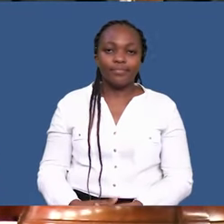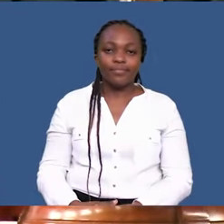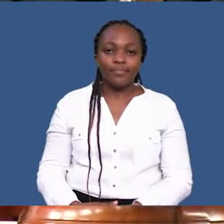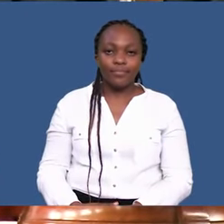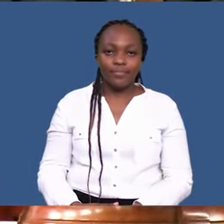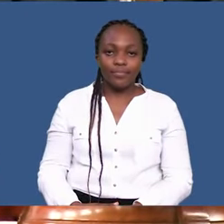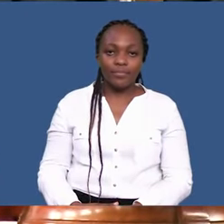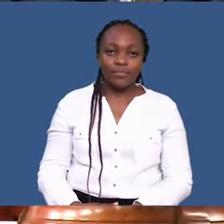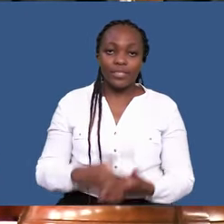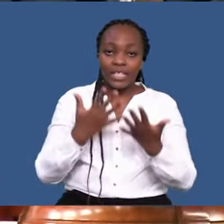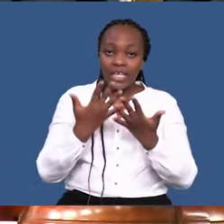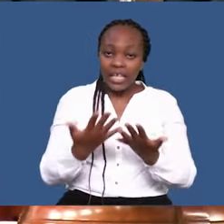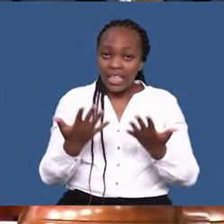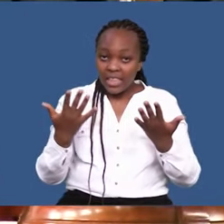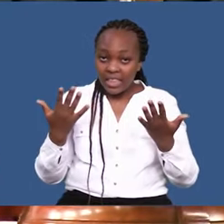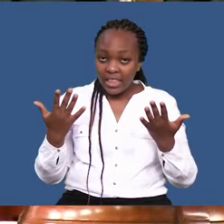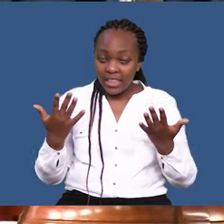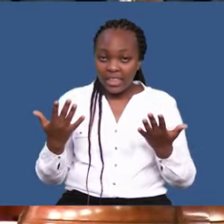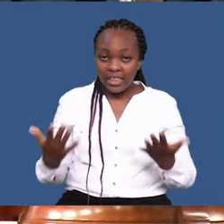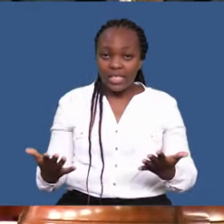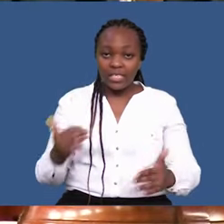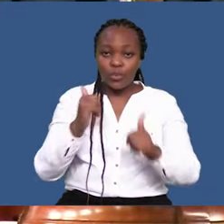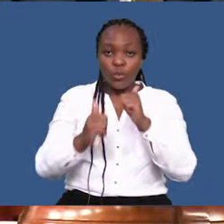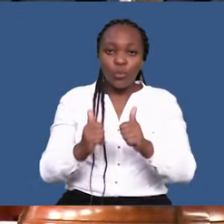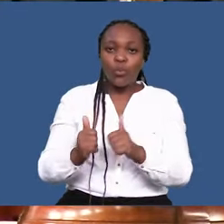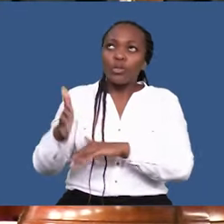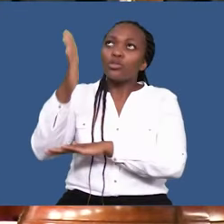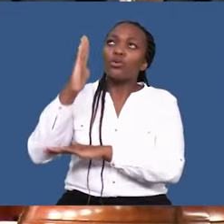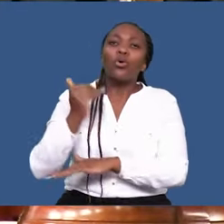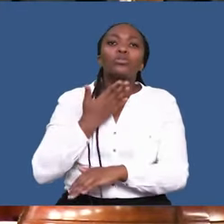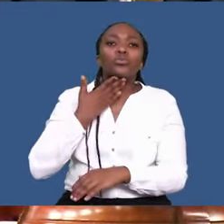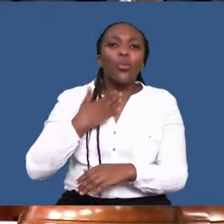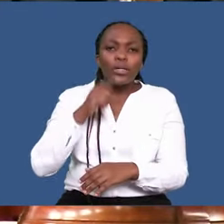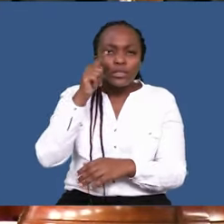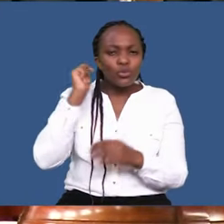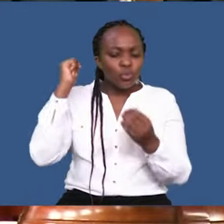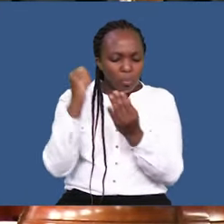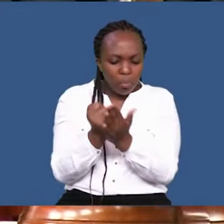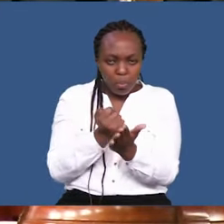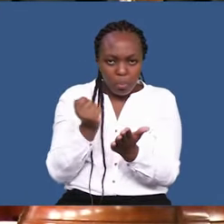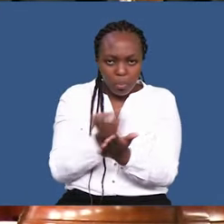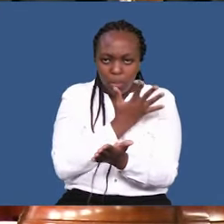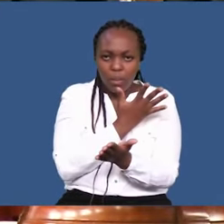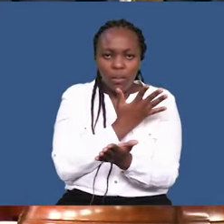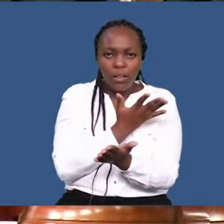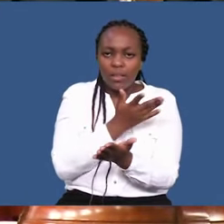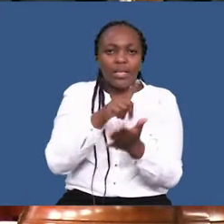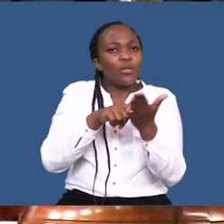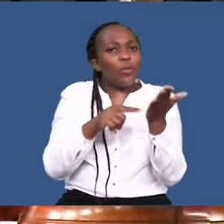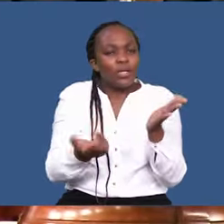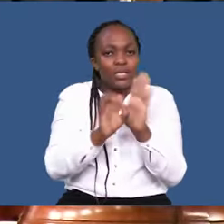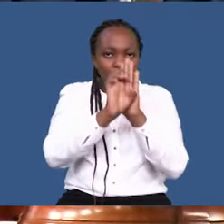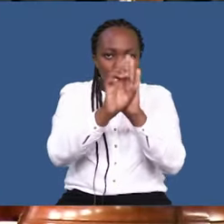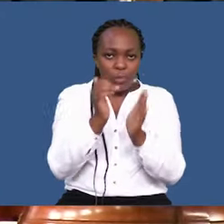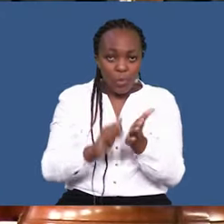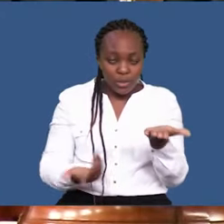These things which you are called to put to death are the sins that, or behaviors